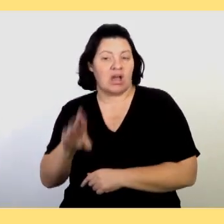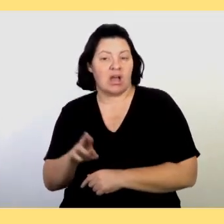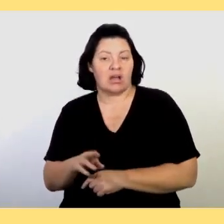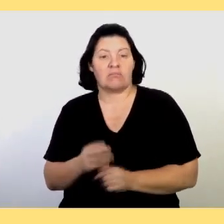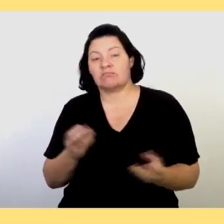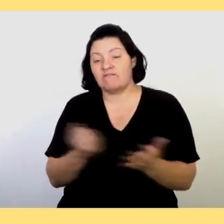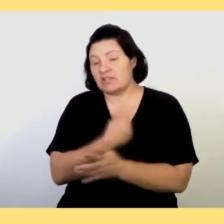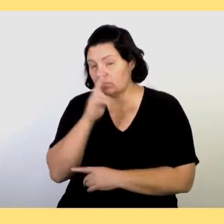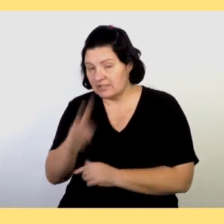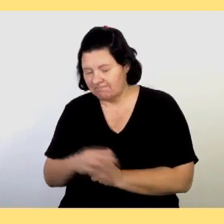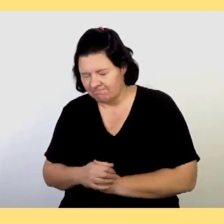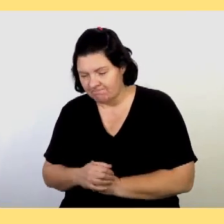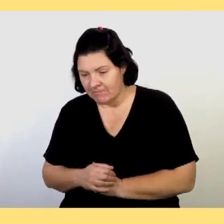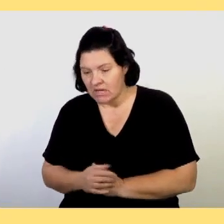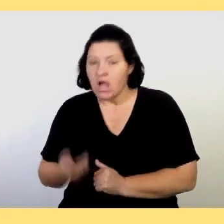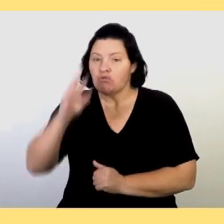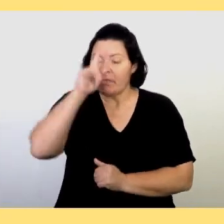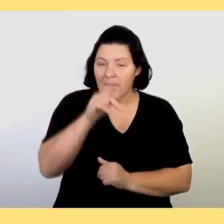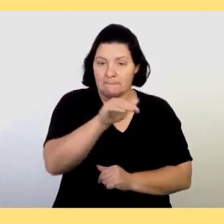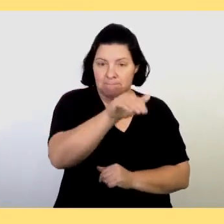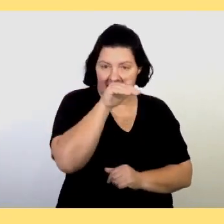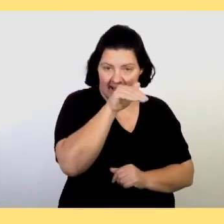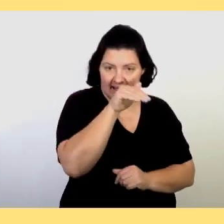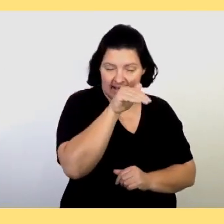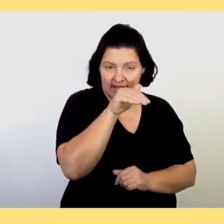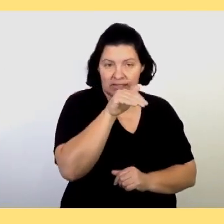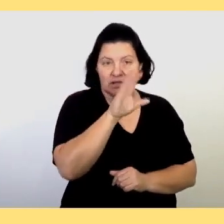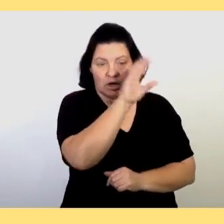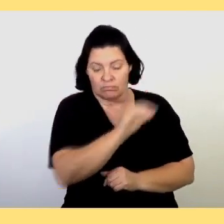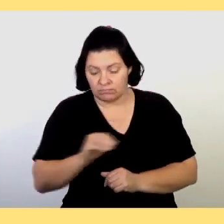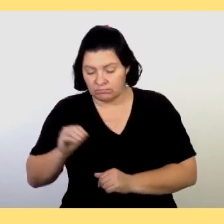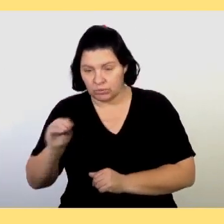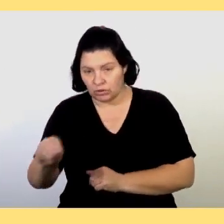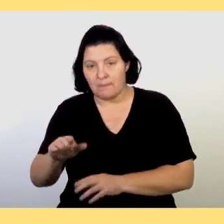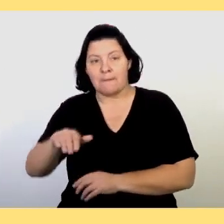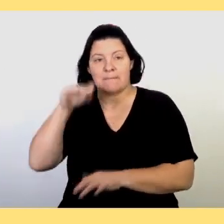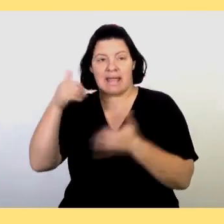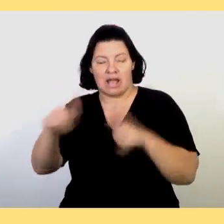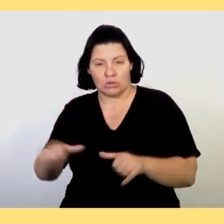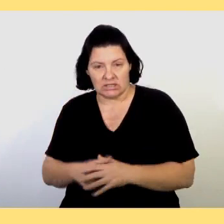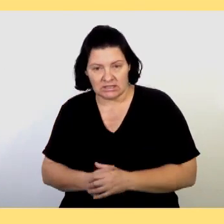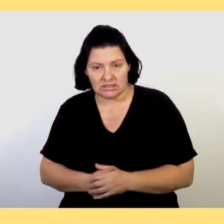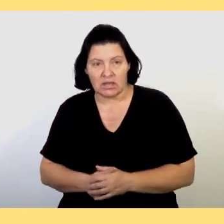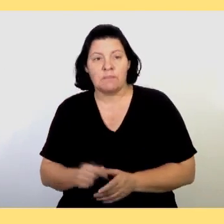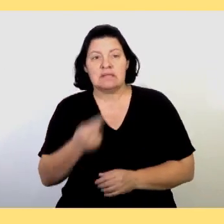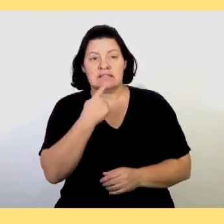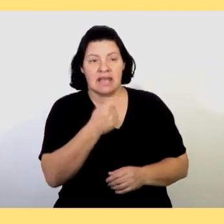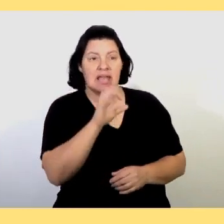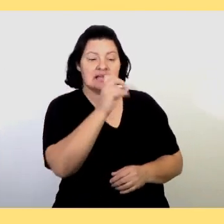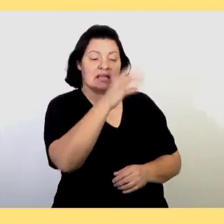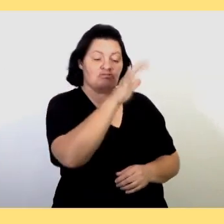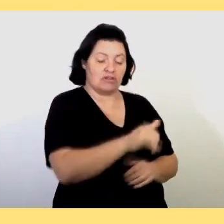Okay, let's quickly go. Let's see. So remember, bank. So I'm going to post this to my bank account. So I'm going to